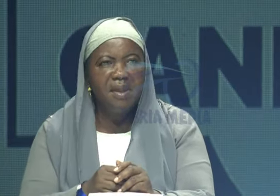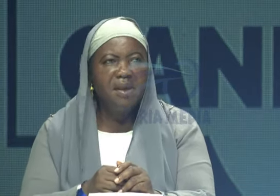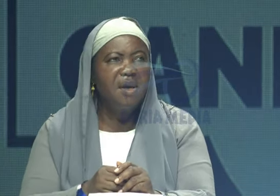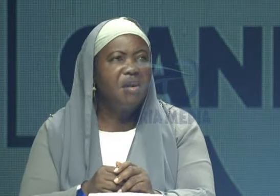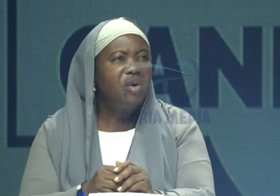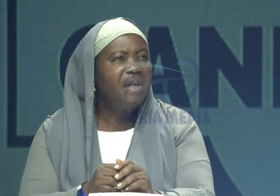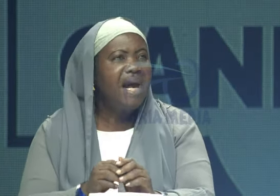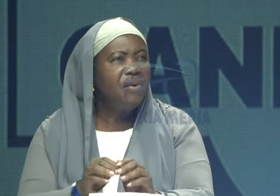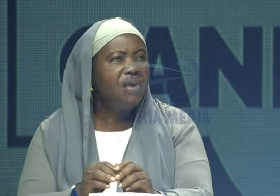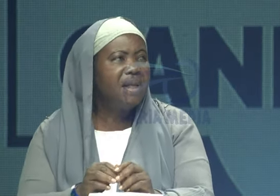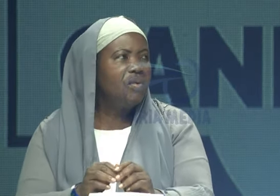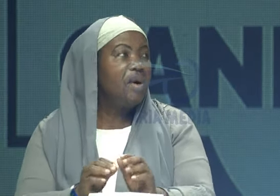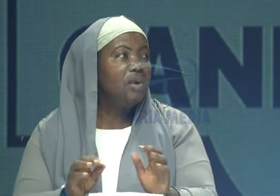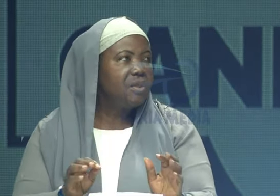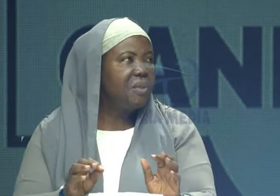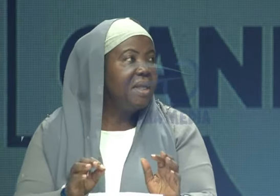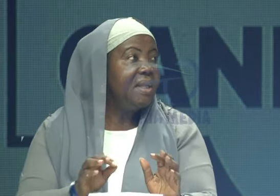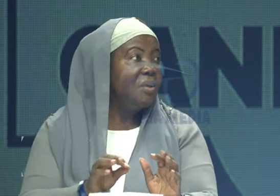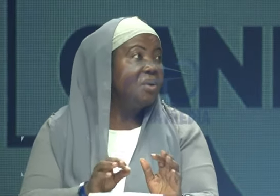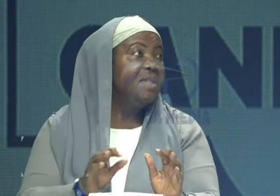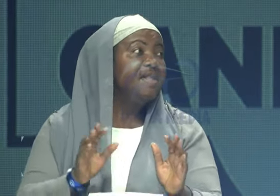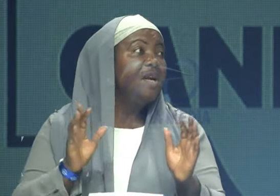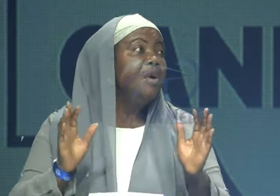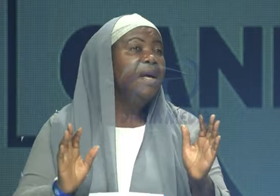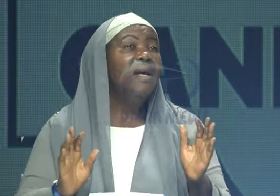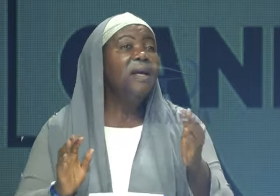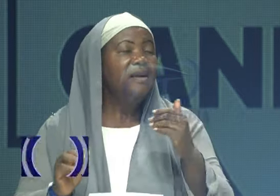NNPP, but I know that Kwankwaso in the north